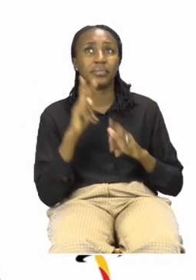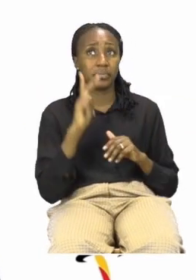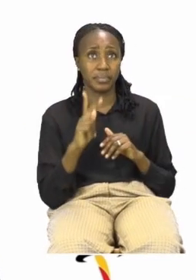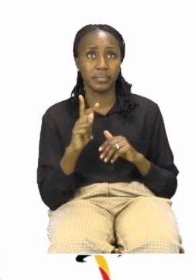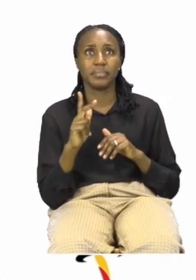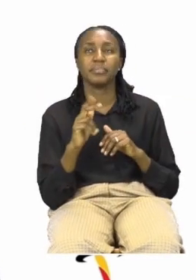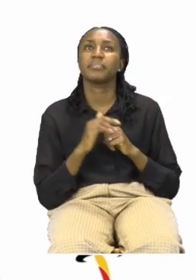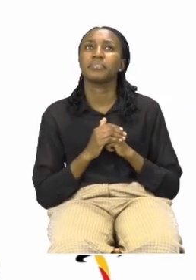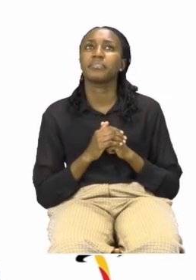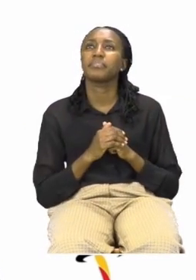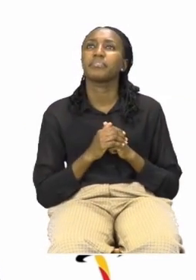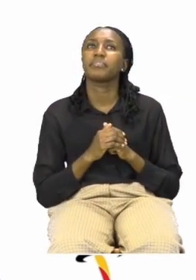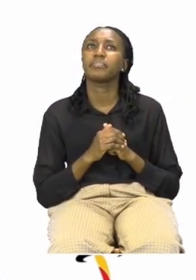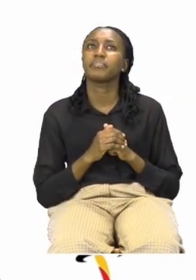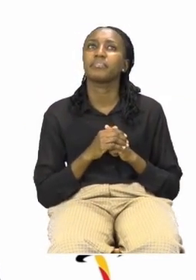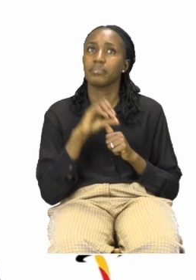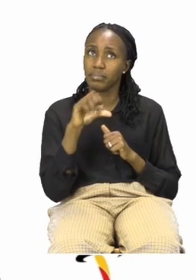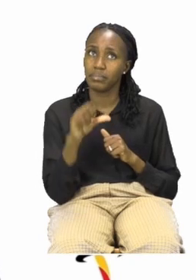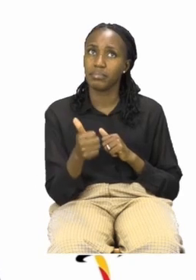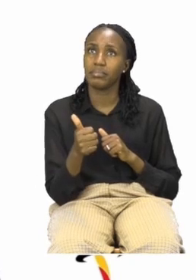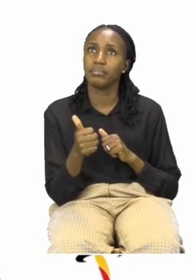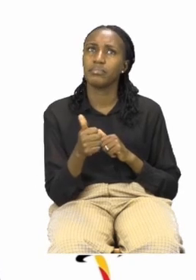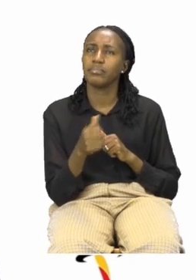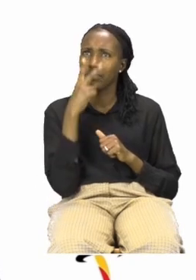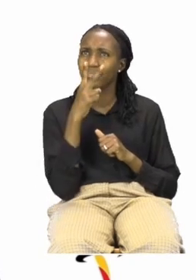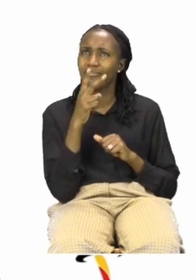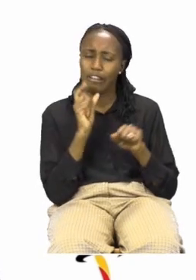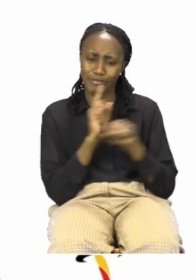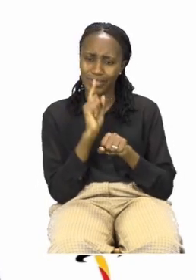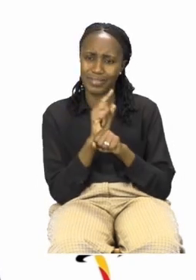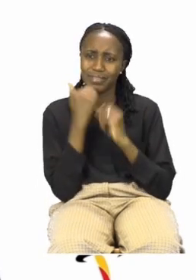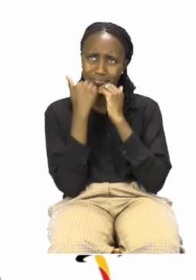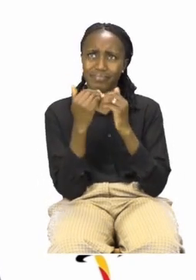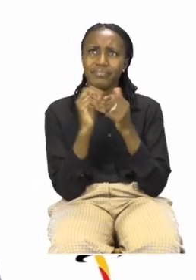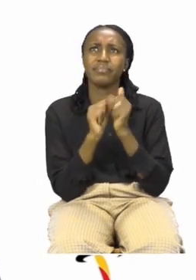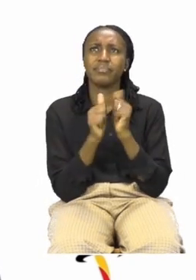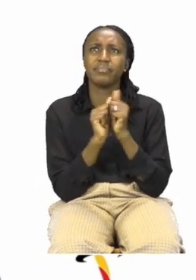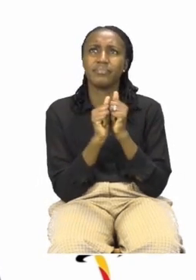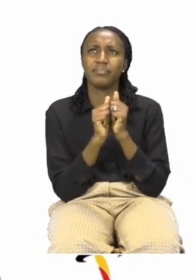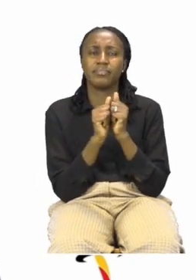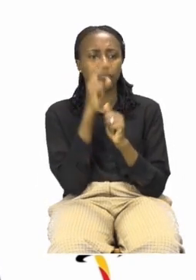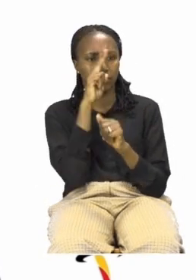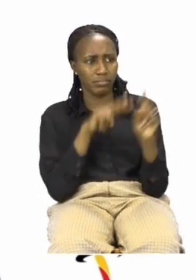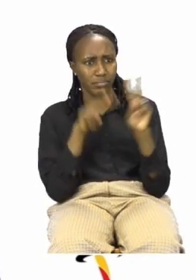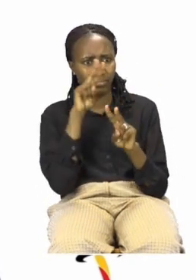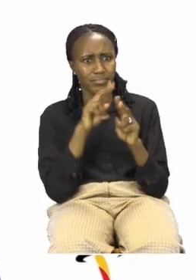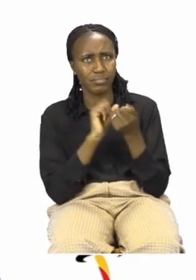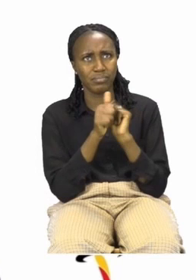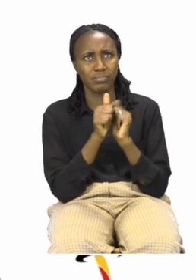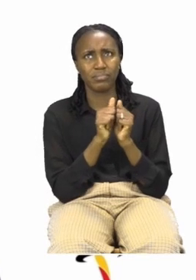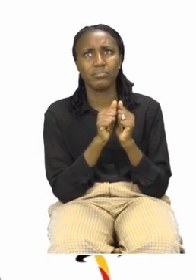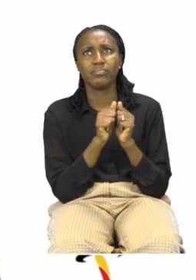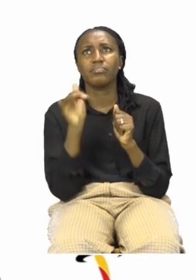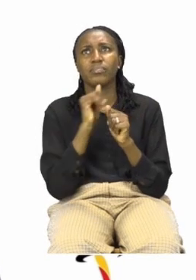sports code, another area which we call priority sports codes. In those priority sports codes, looking at sports code where we can be able to